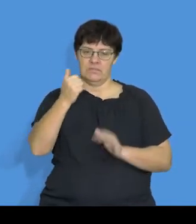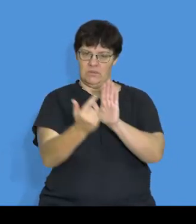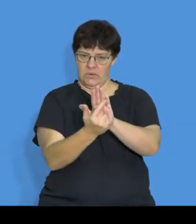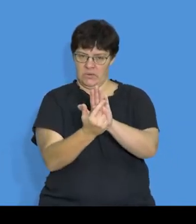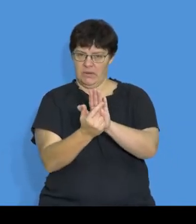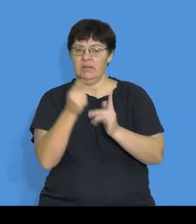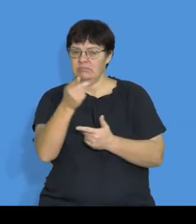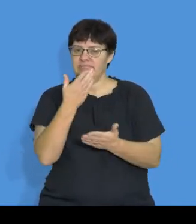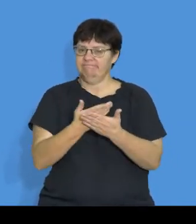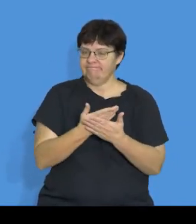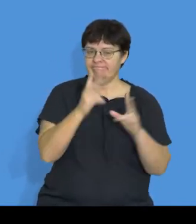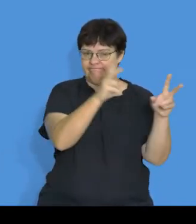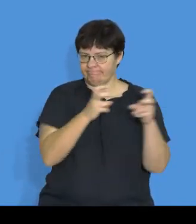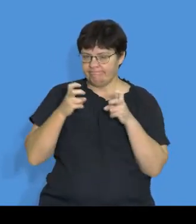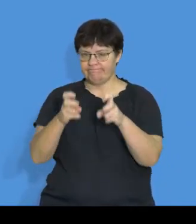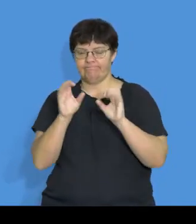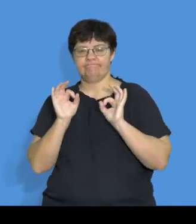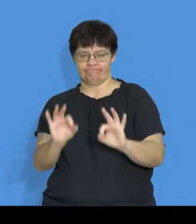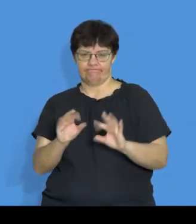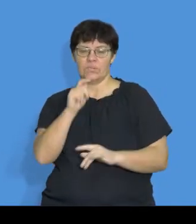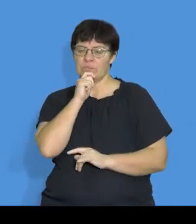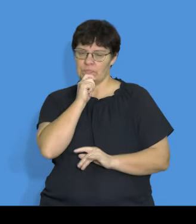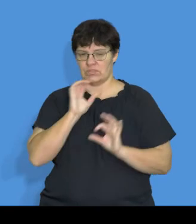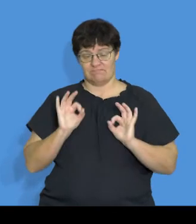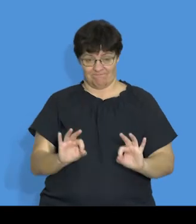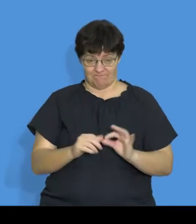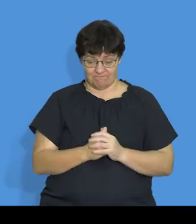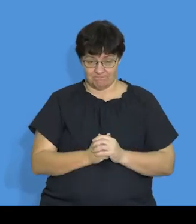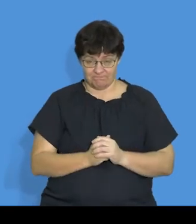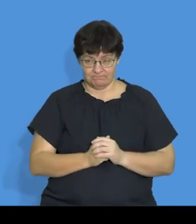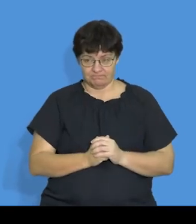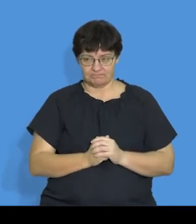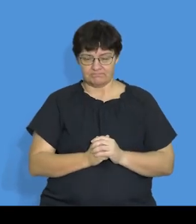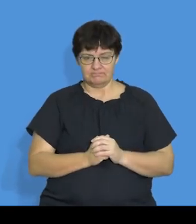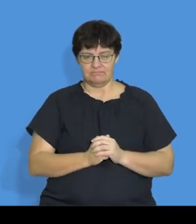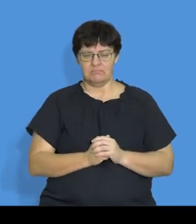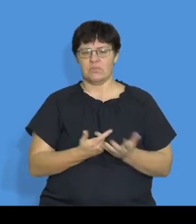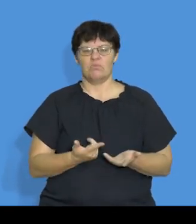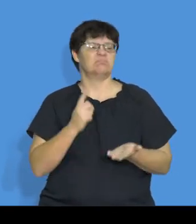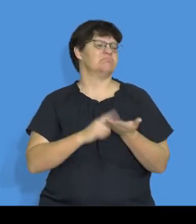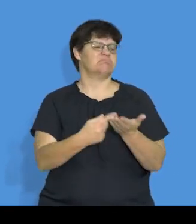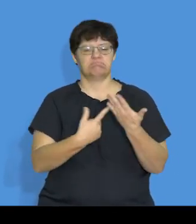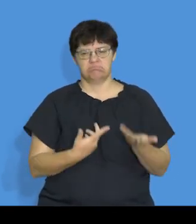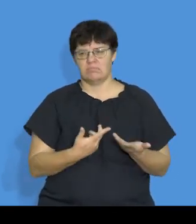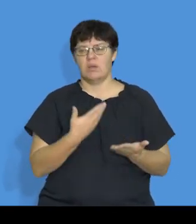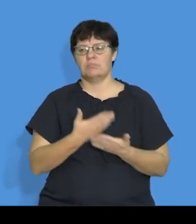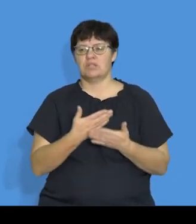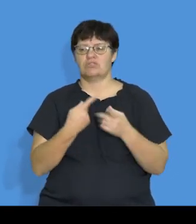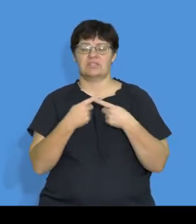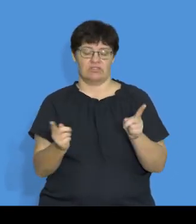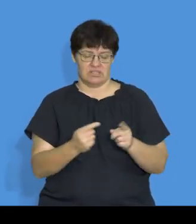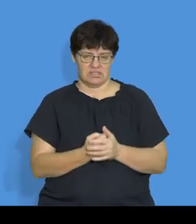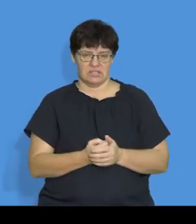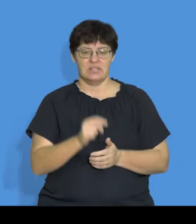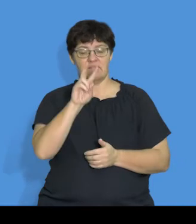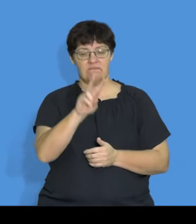must be able to copy it correctly and use it where appropriate. So, or we can talk of in terms of the potential difference and